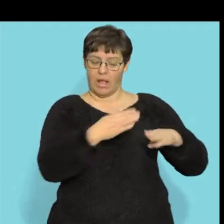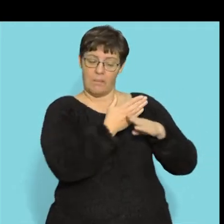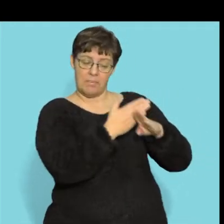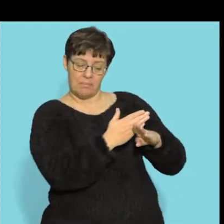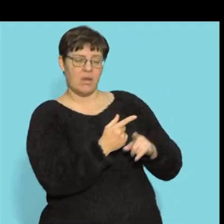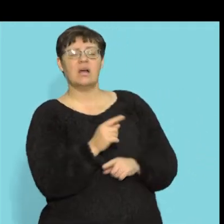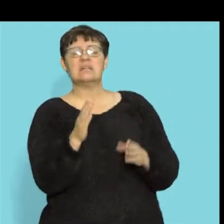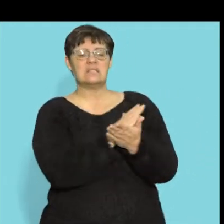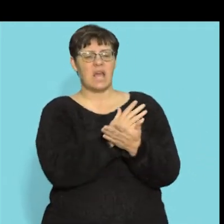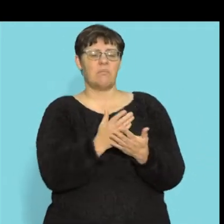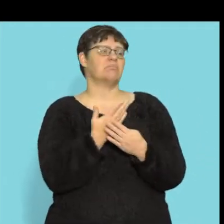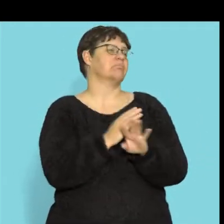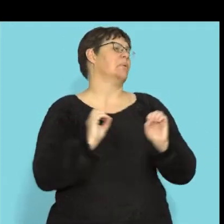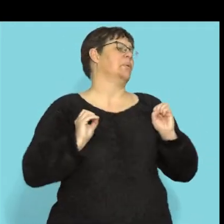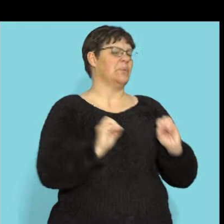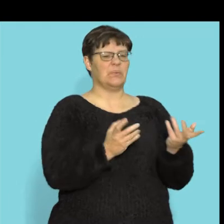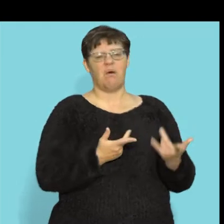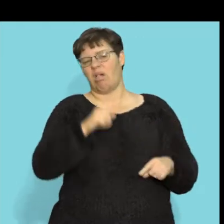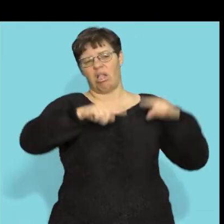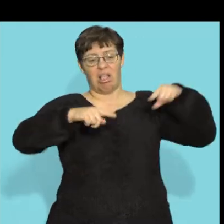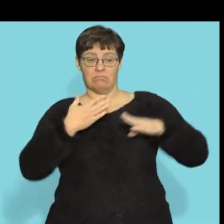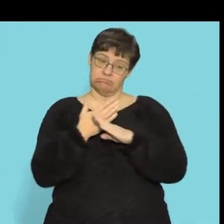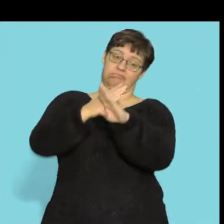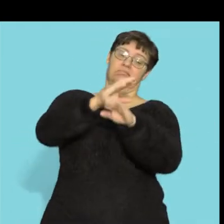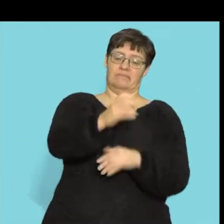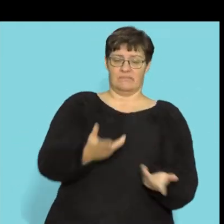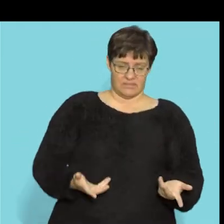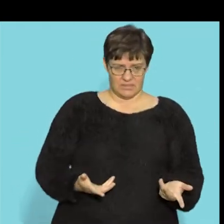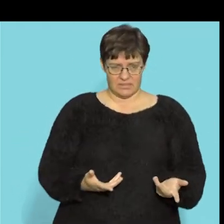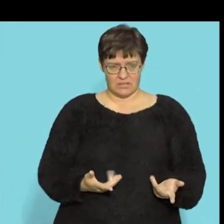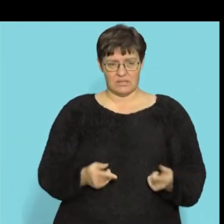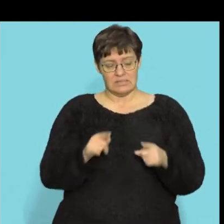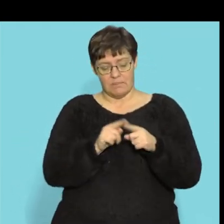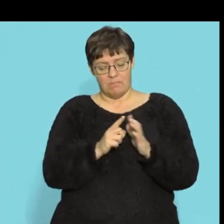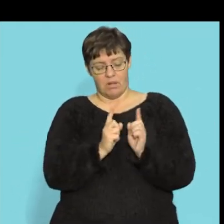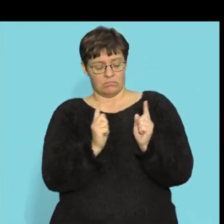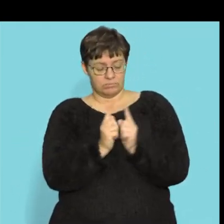properties, okay? While also length is another very important